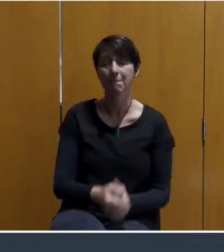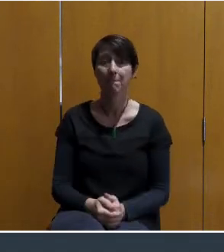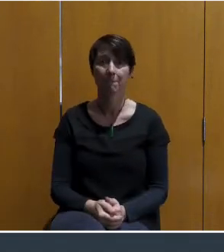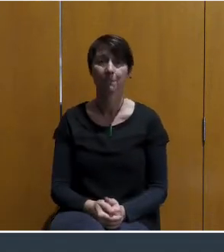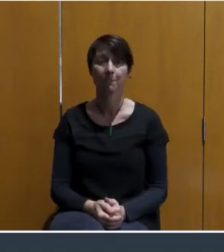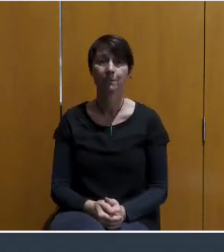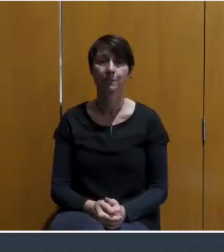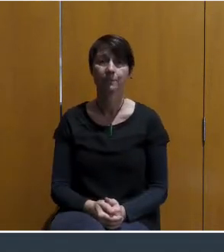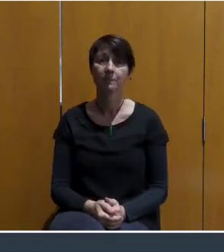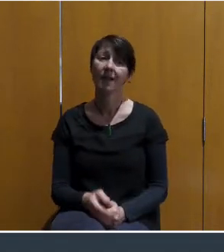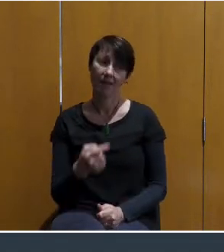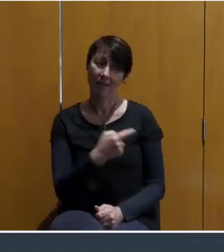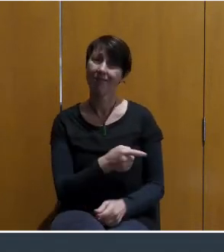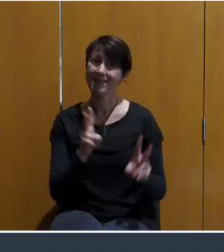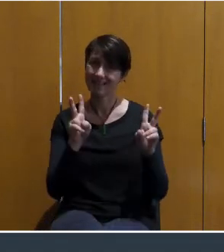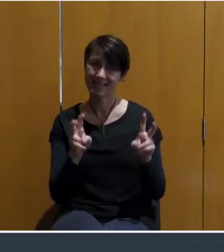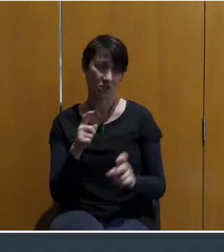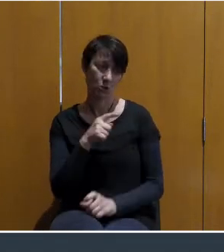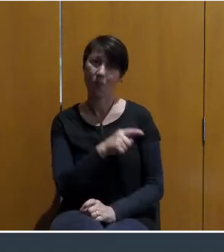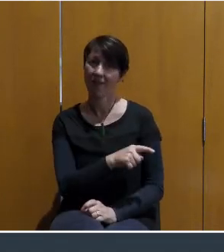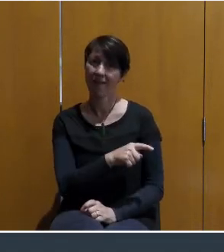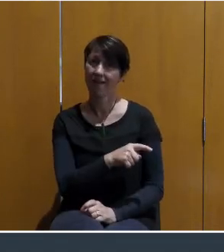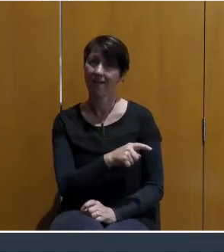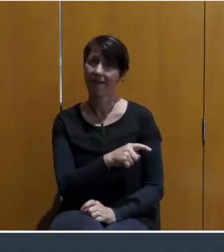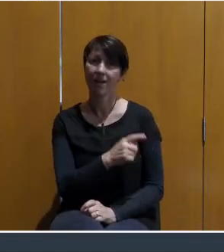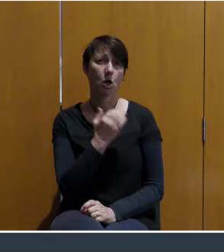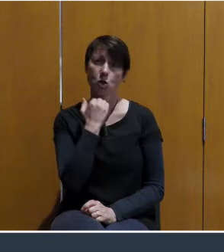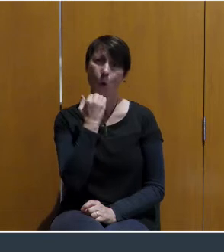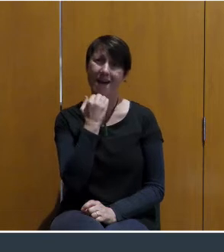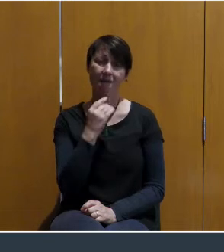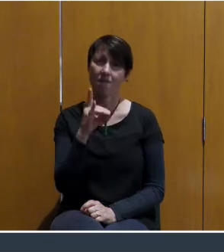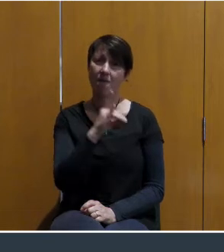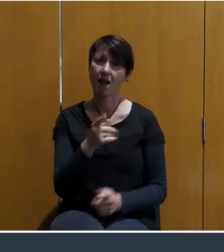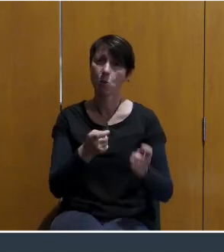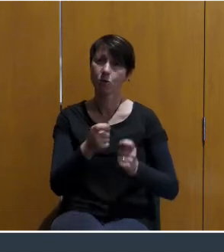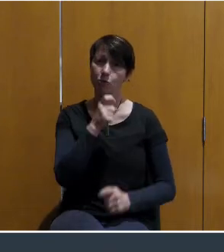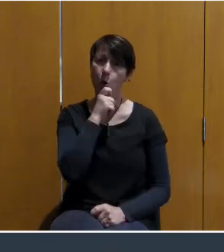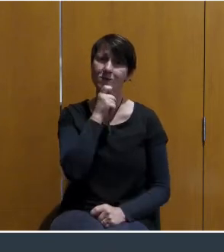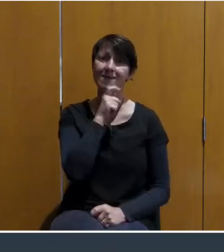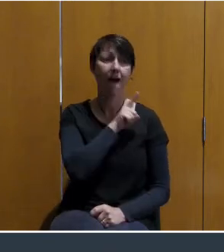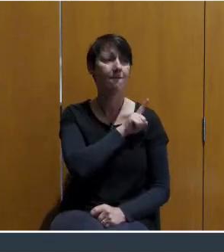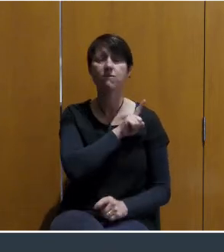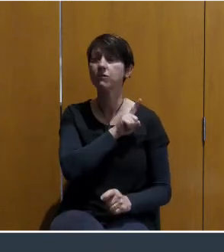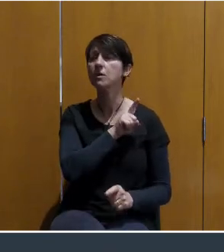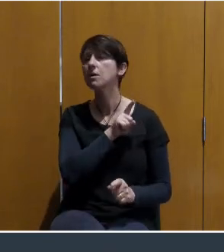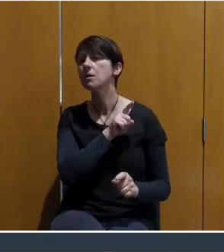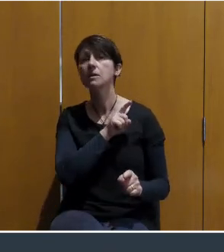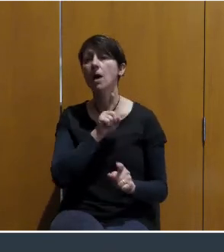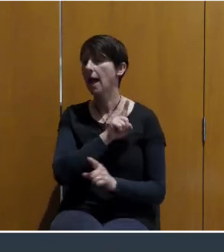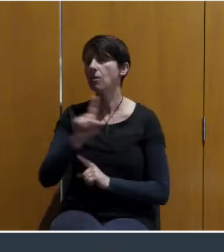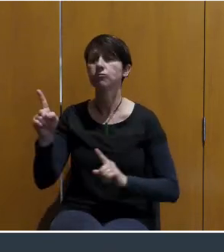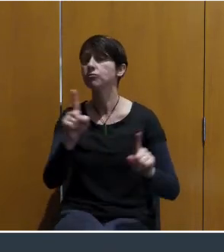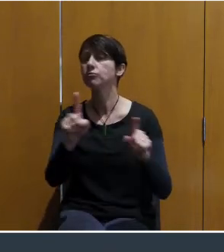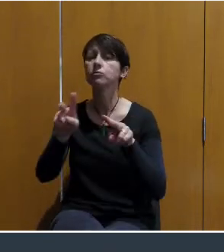issue with animal control not having enough presence out and about. Infringements for lower level bylaw